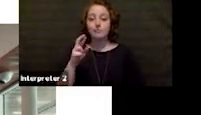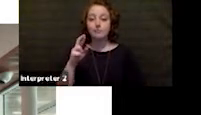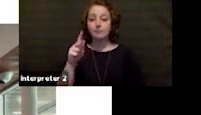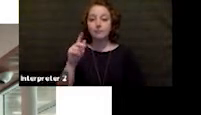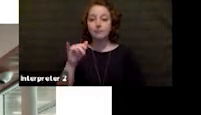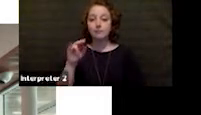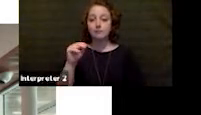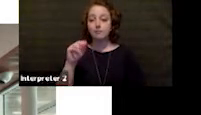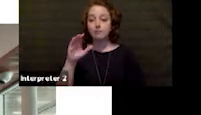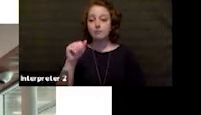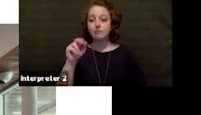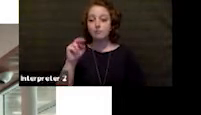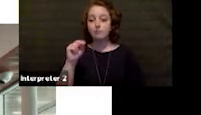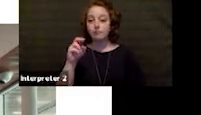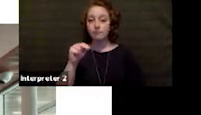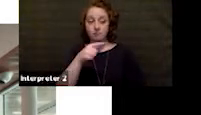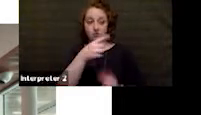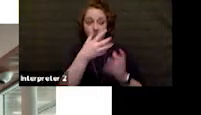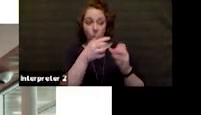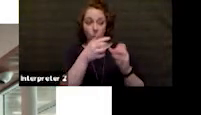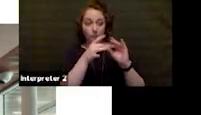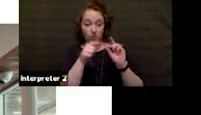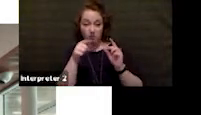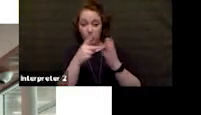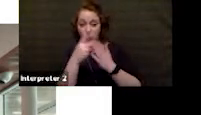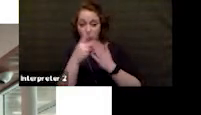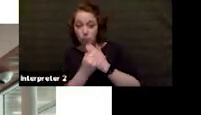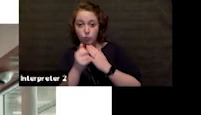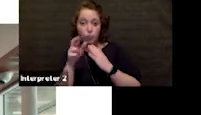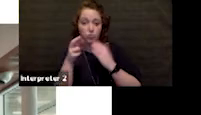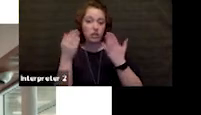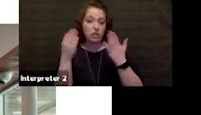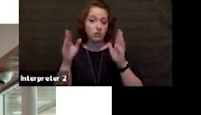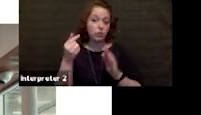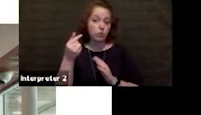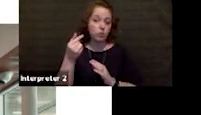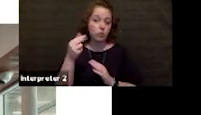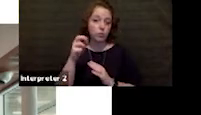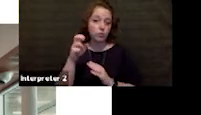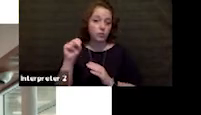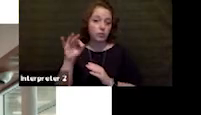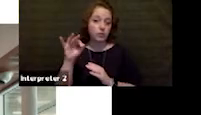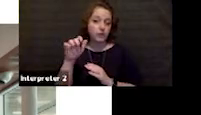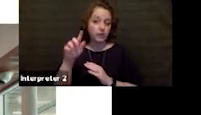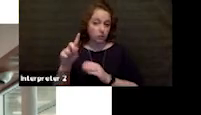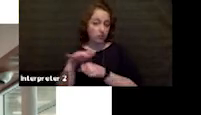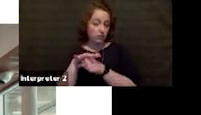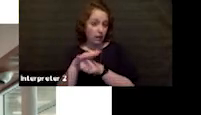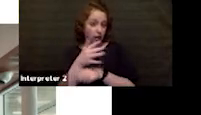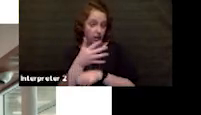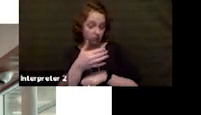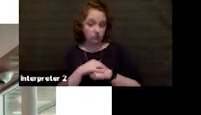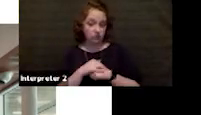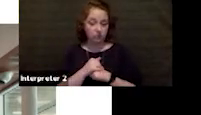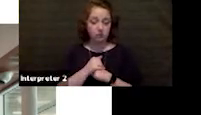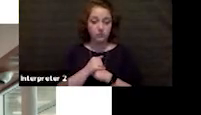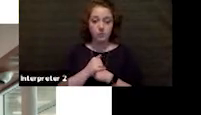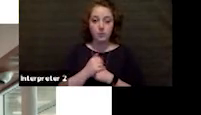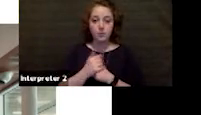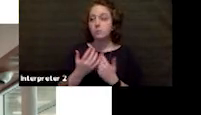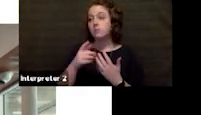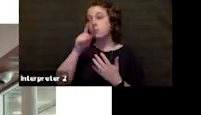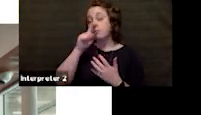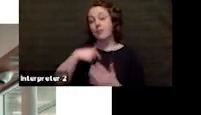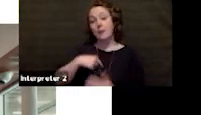new greenfield site or this project. Otherwise, I was going to move on to the next one. Oh, I am just really proud of